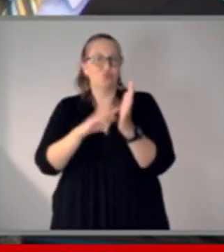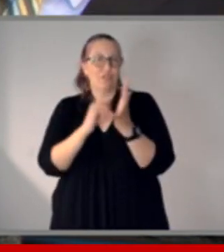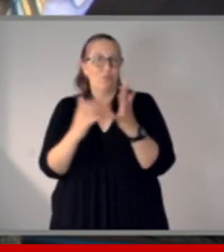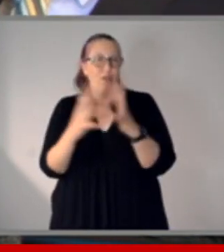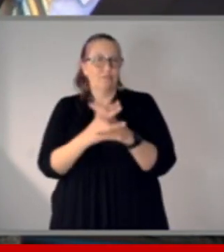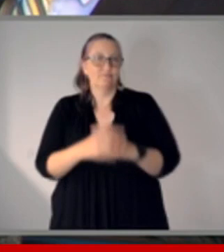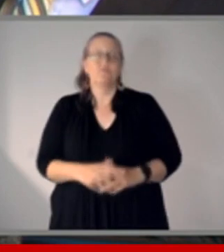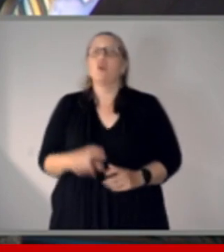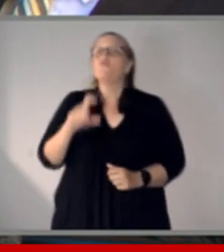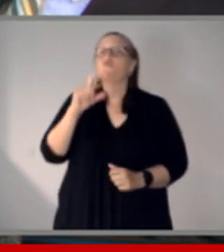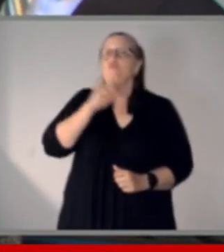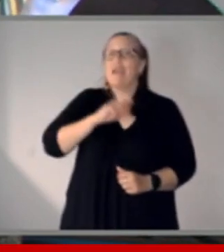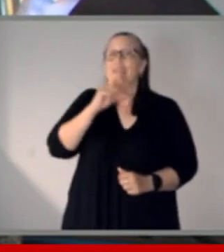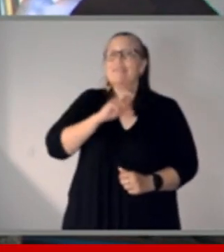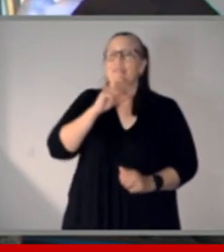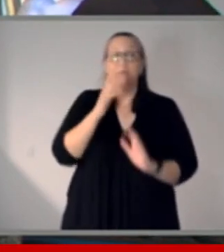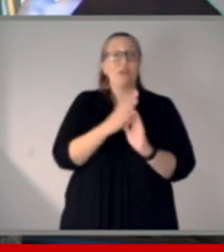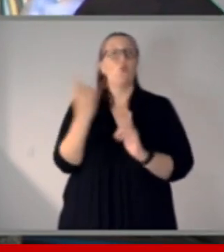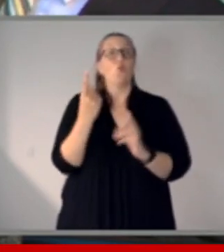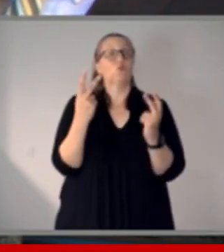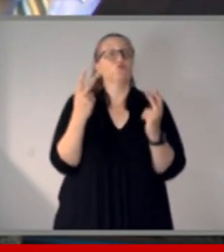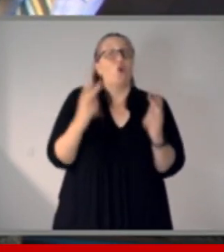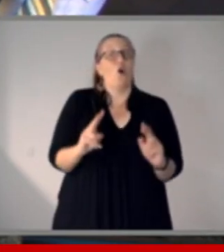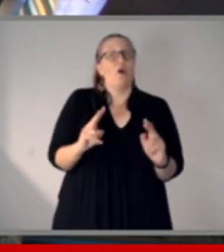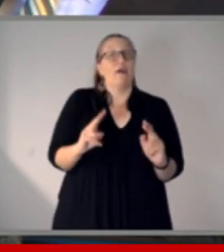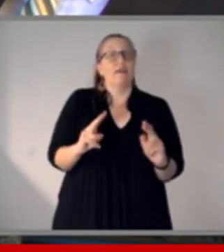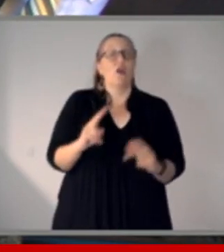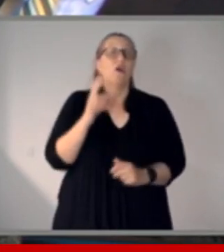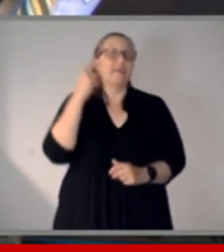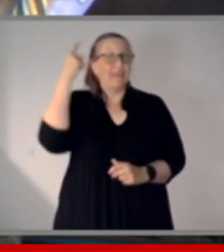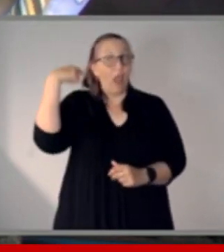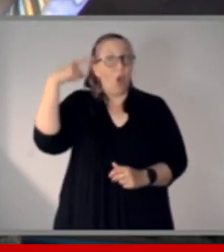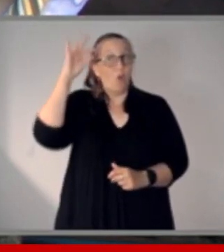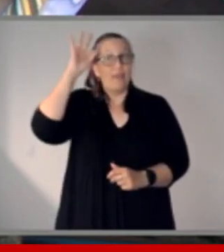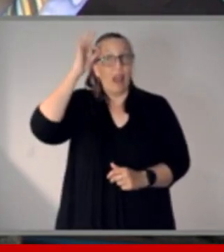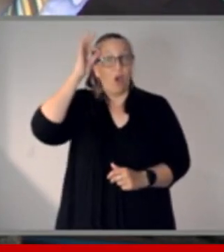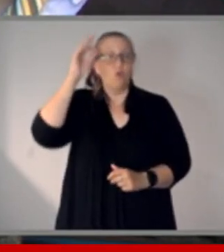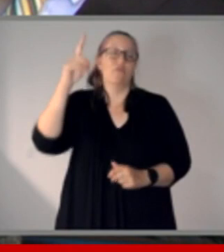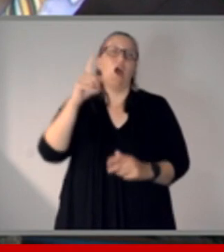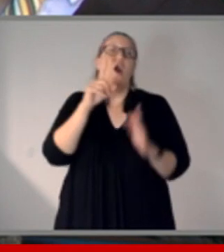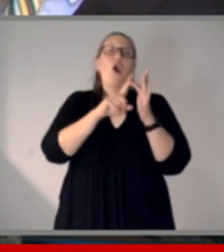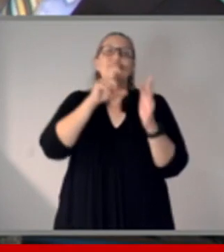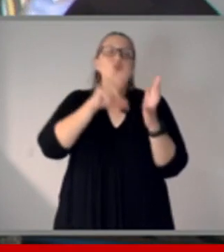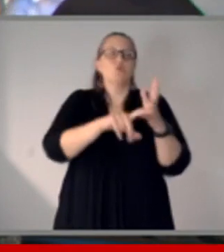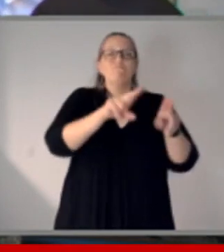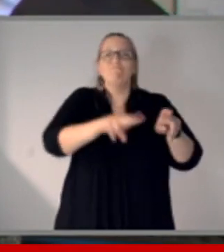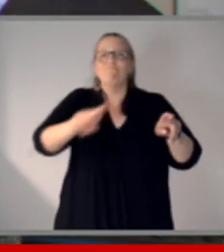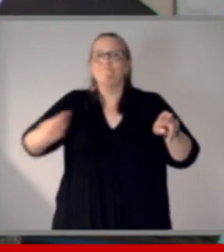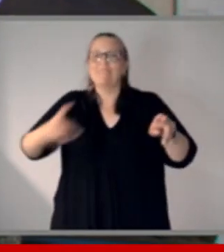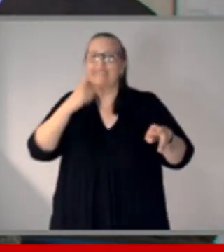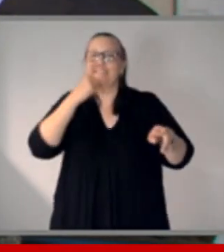the top is deaths. Then intensive care is the yellow, there's